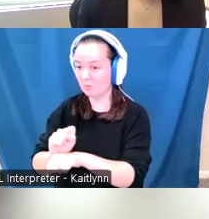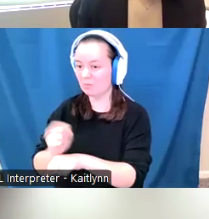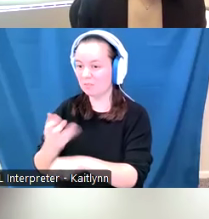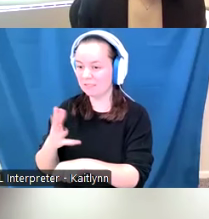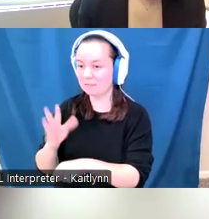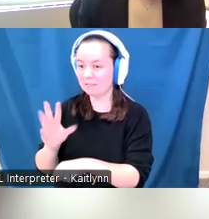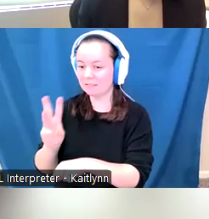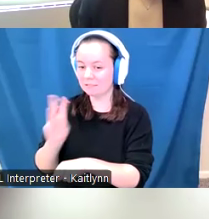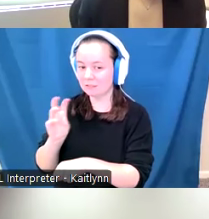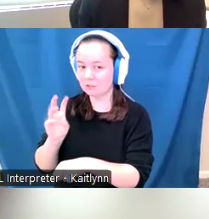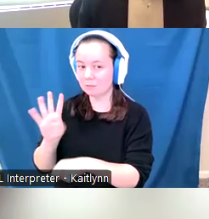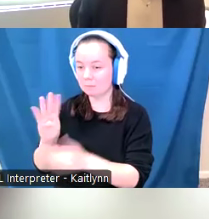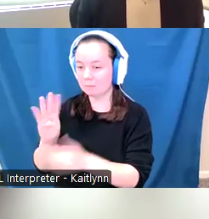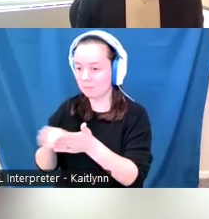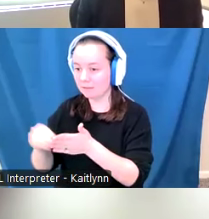please.